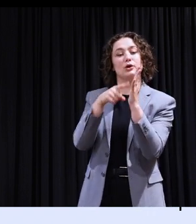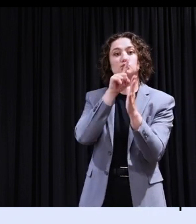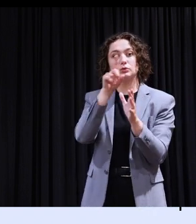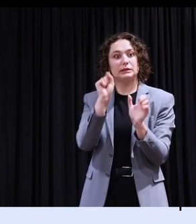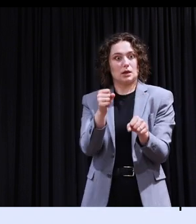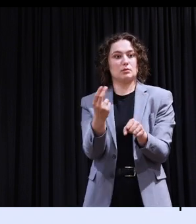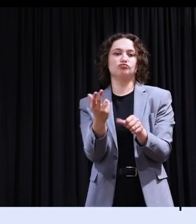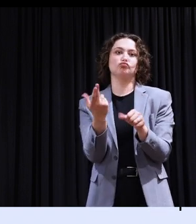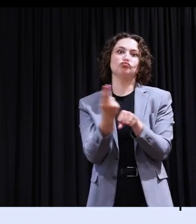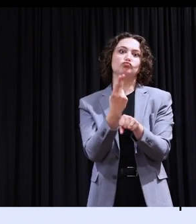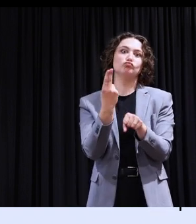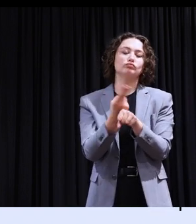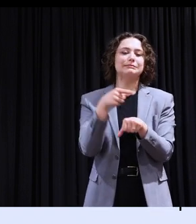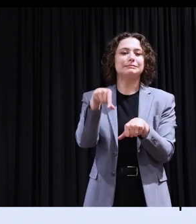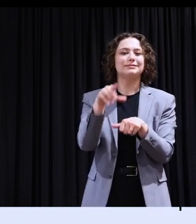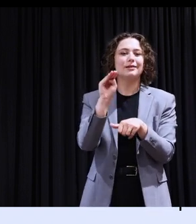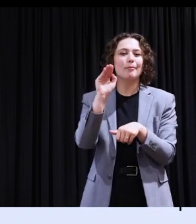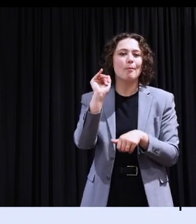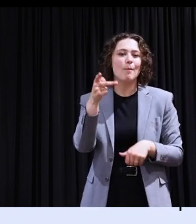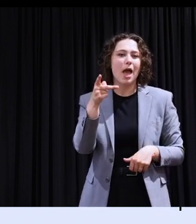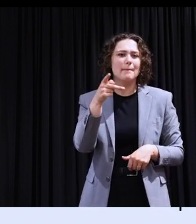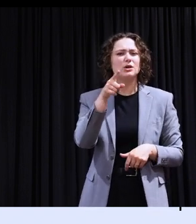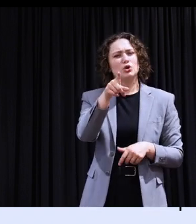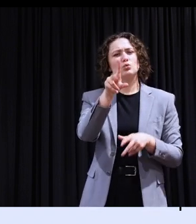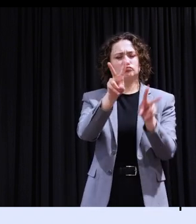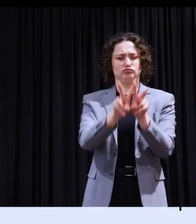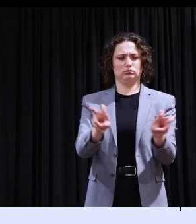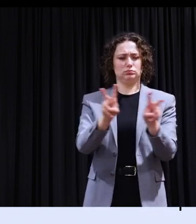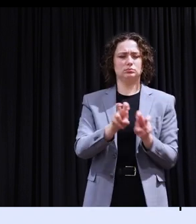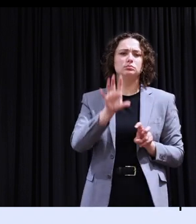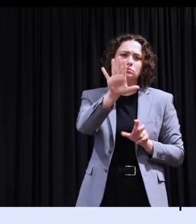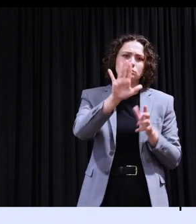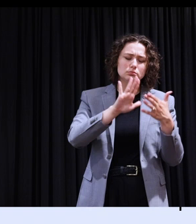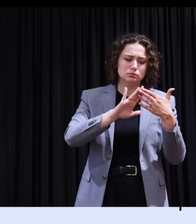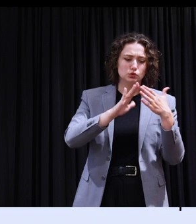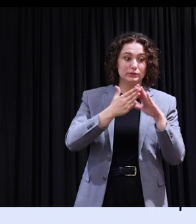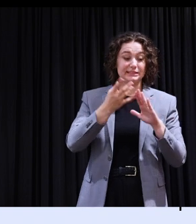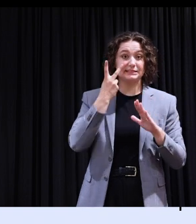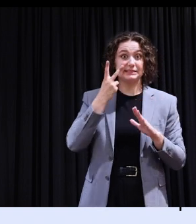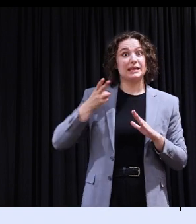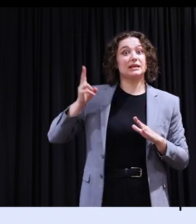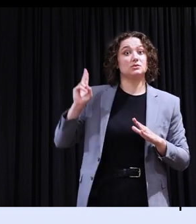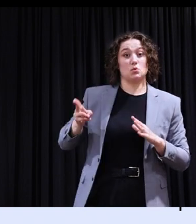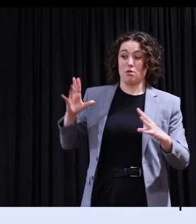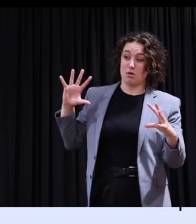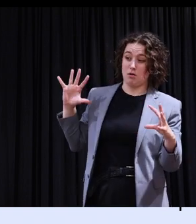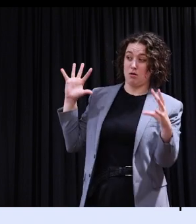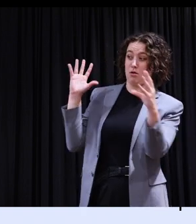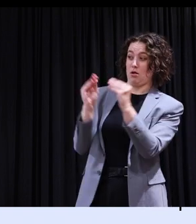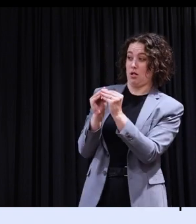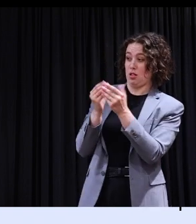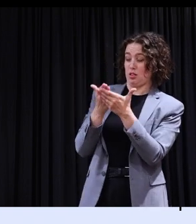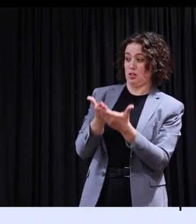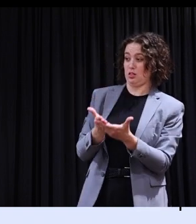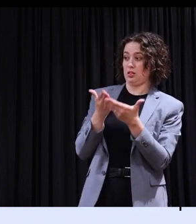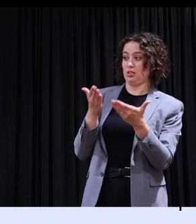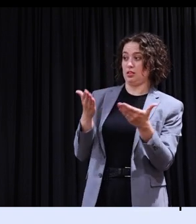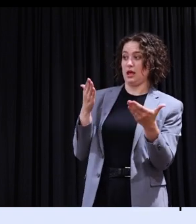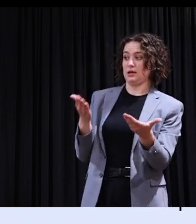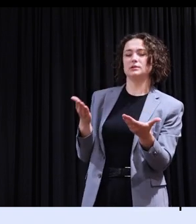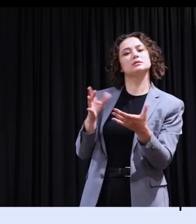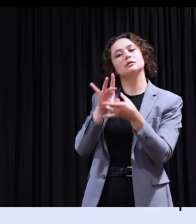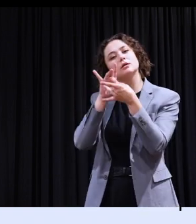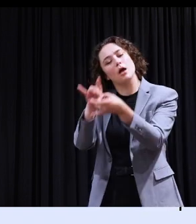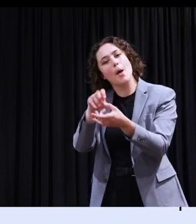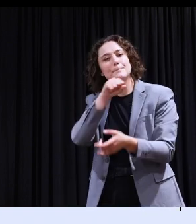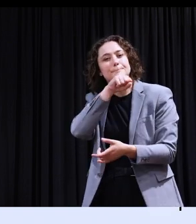map so that you can take a closer look at your community and see, again, those historical things in terms of